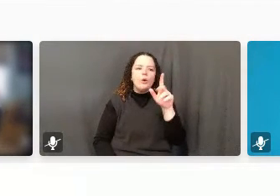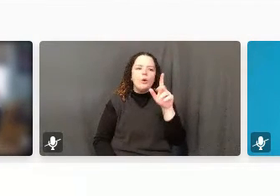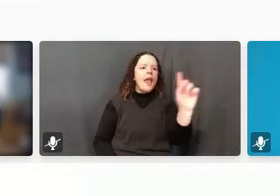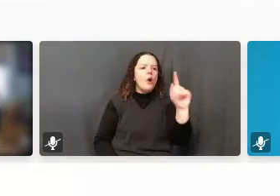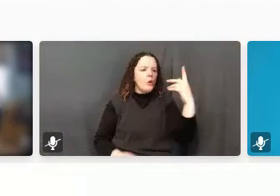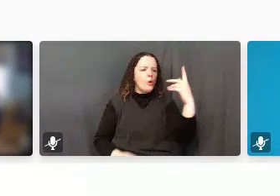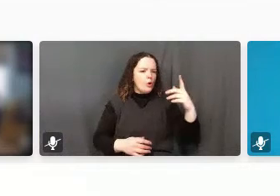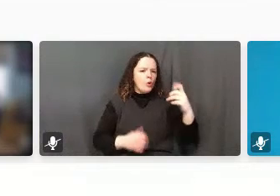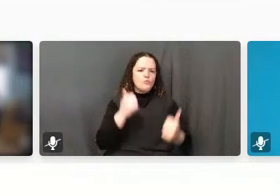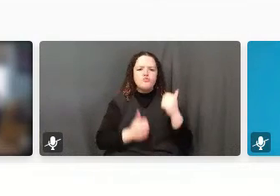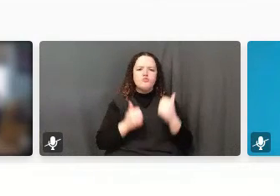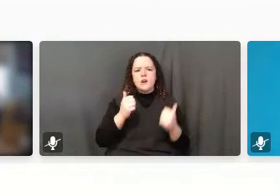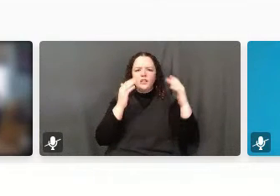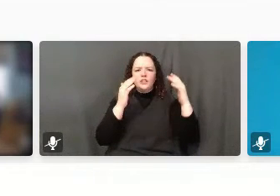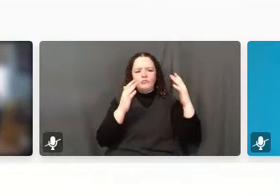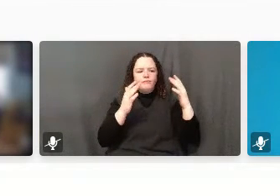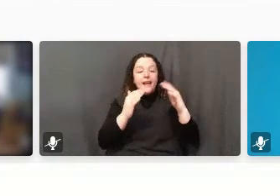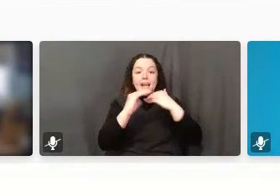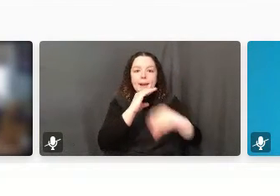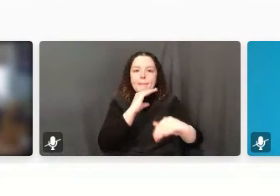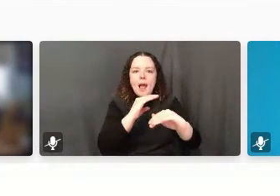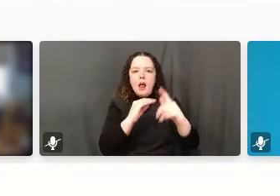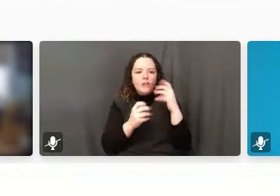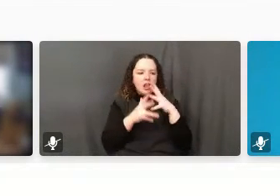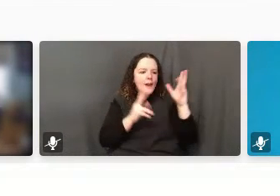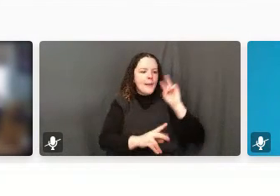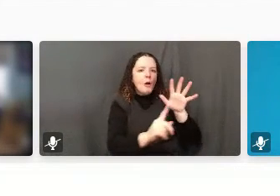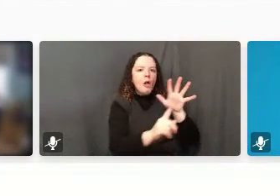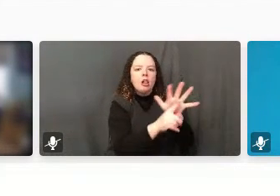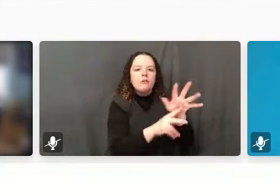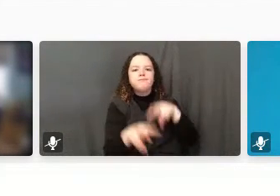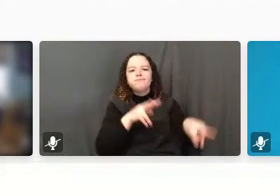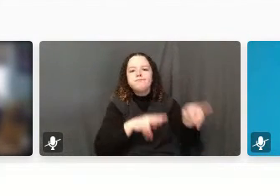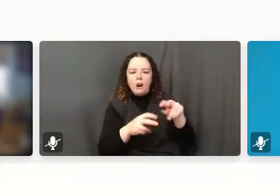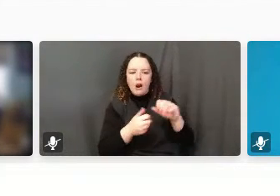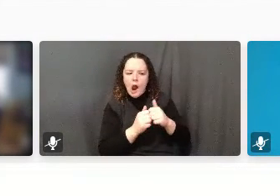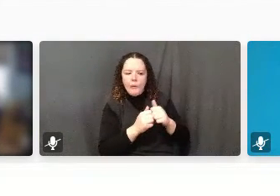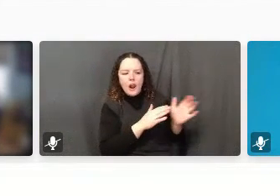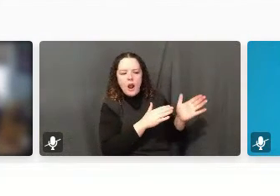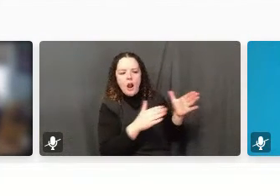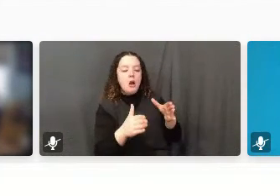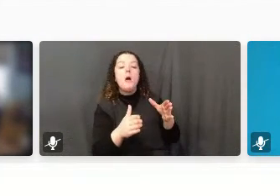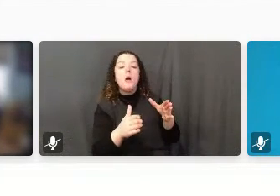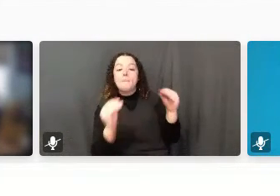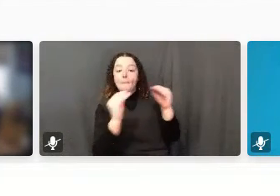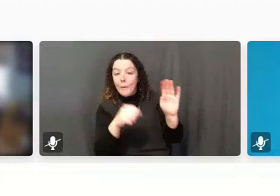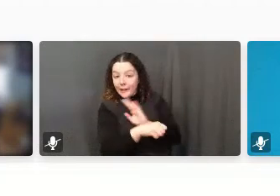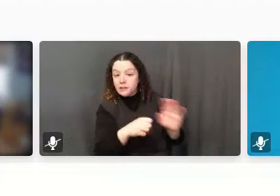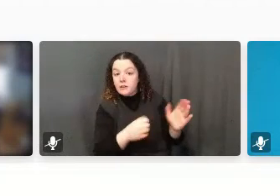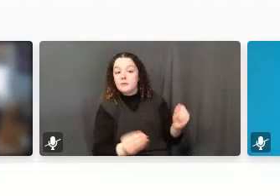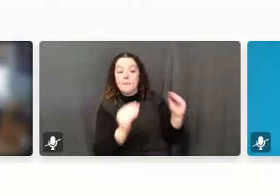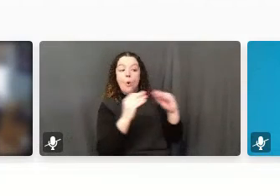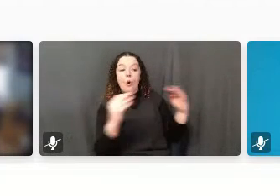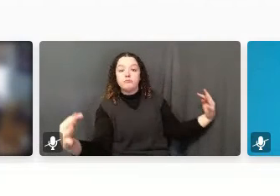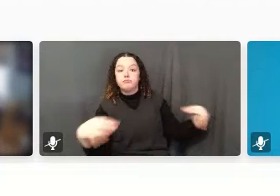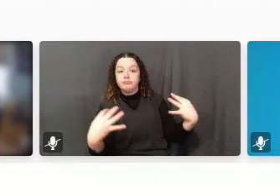specific email campaign, which is going to tell you how you can get better at writing better emails and drumming up more business for your business. Again,